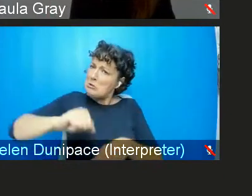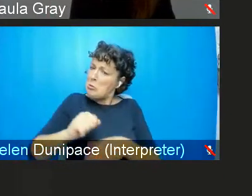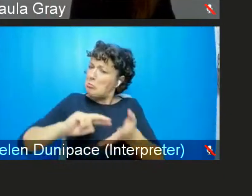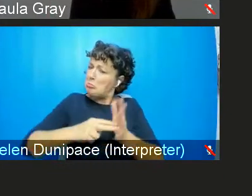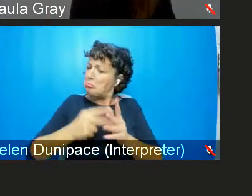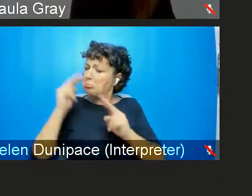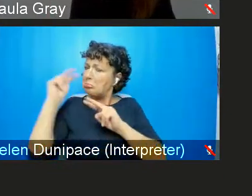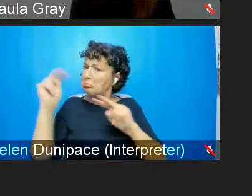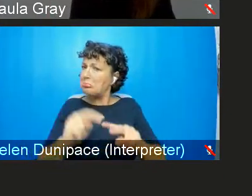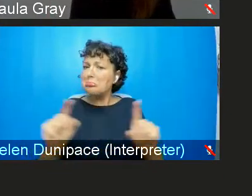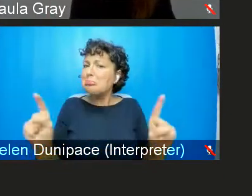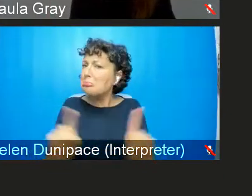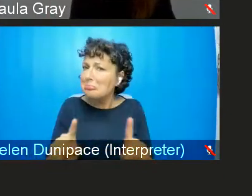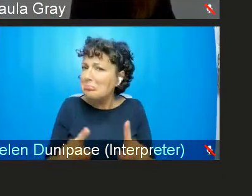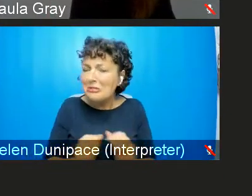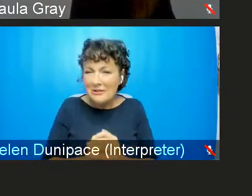probably